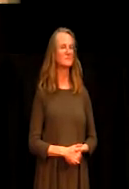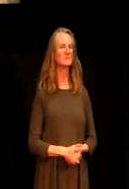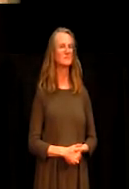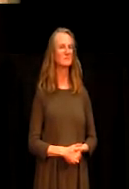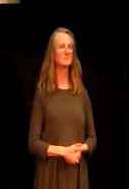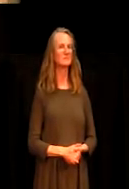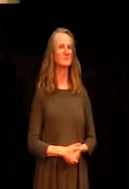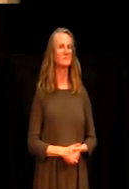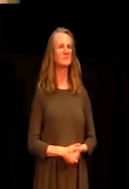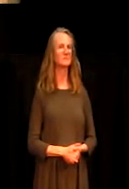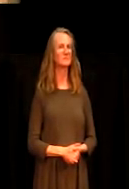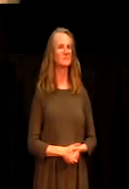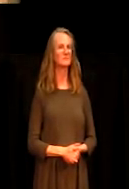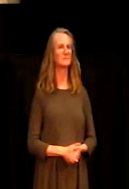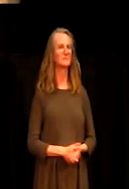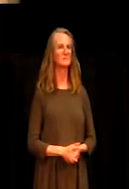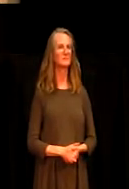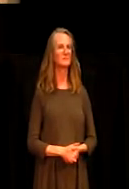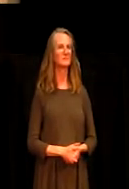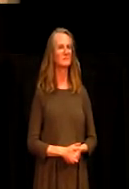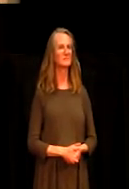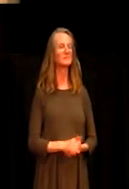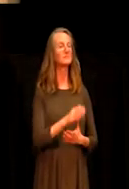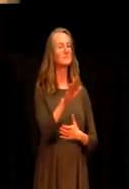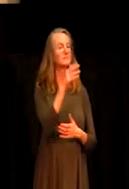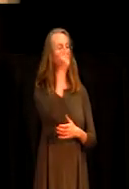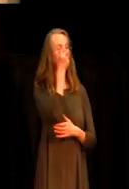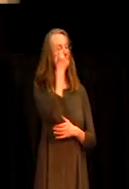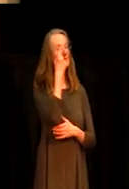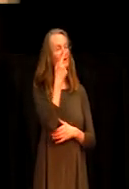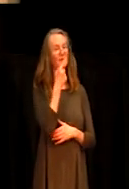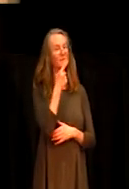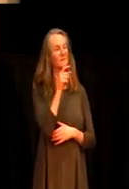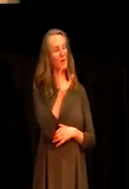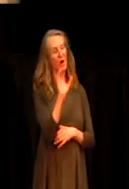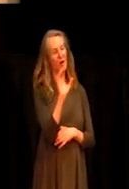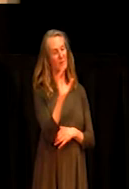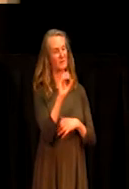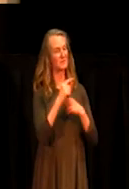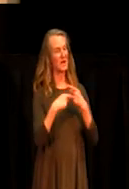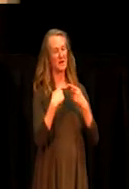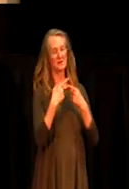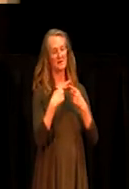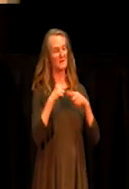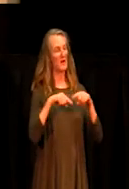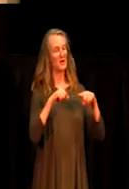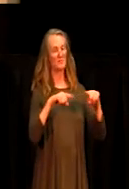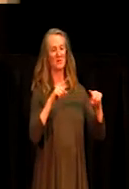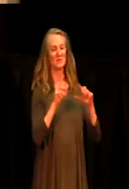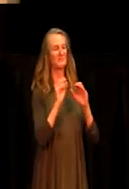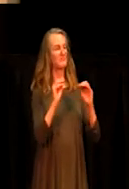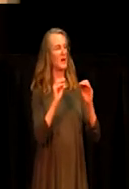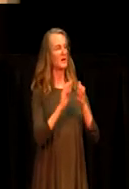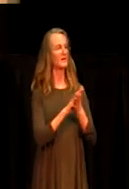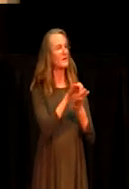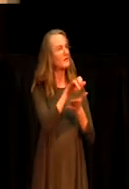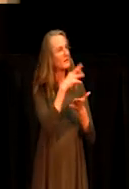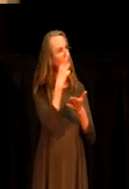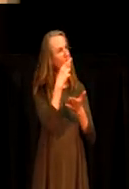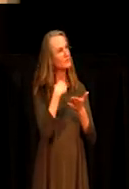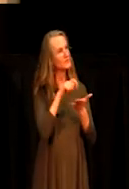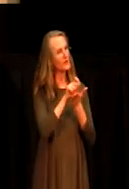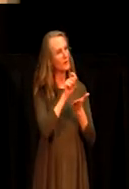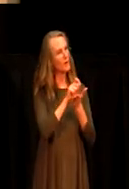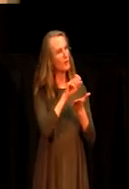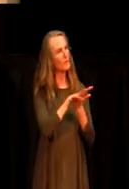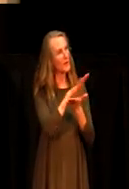boundary argument. I mean, they didn't have any carbon cycle variable at all. That's why I wrote my 2012